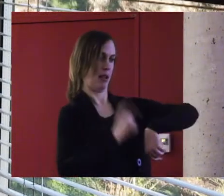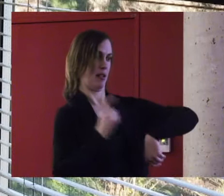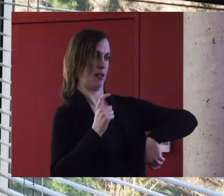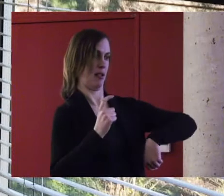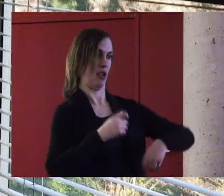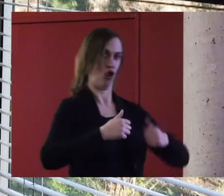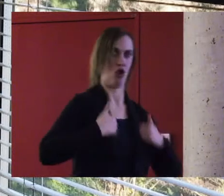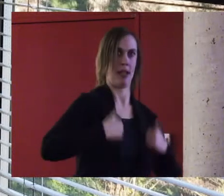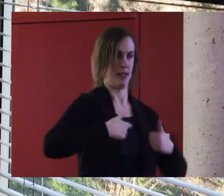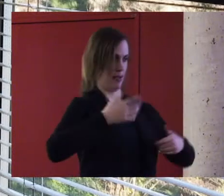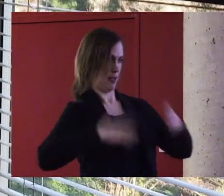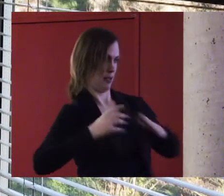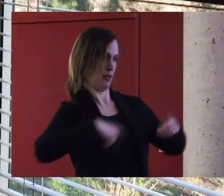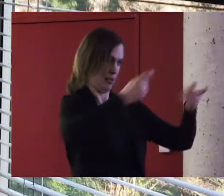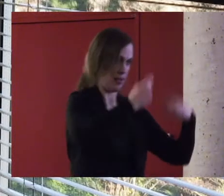medicate Ellen.